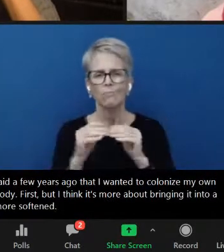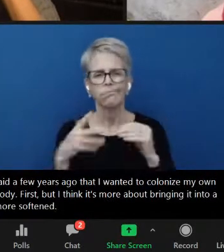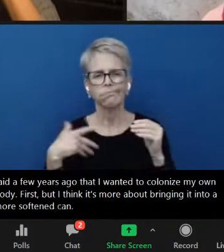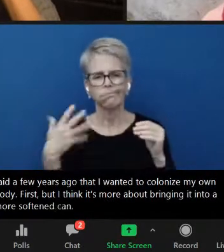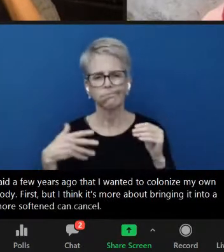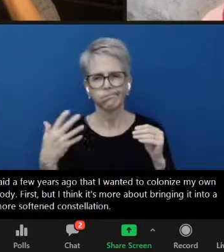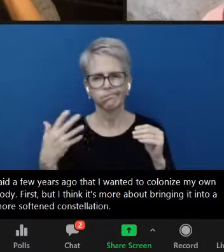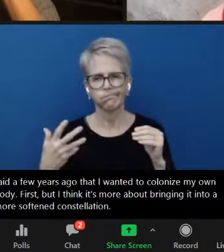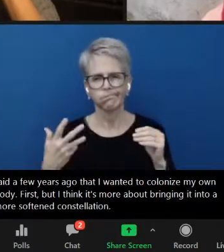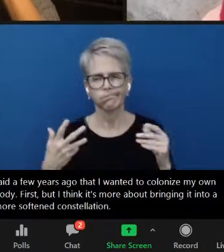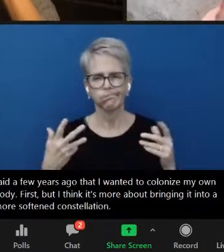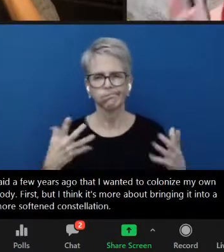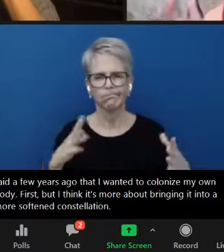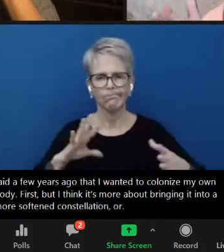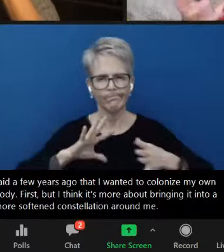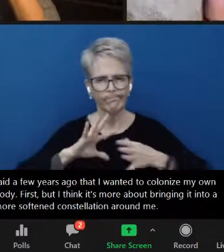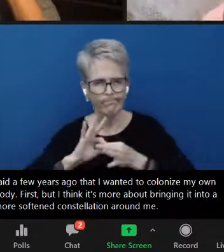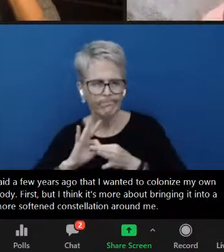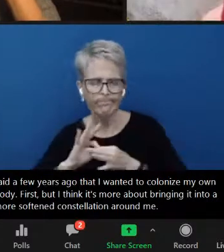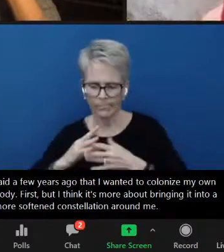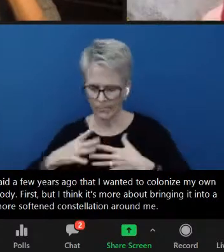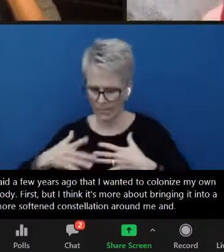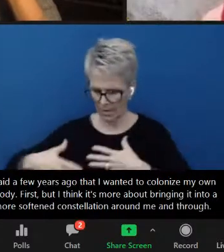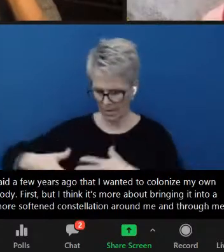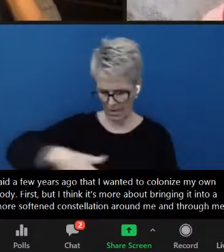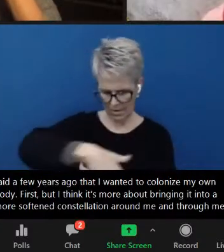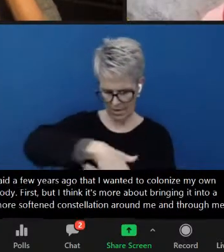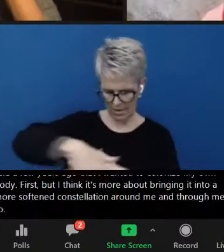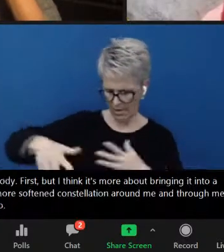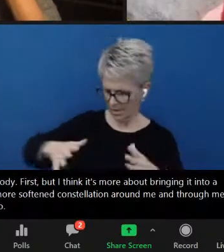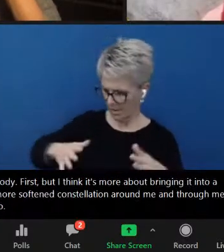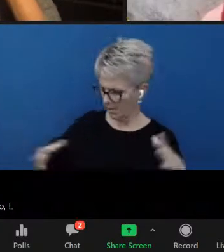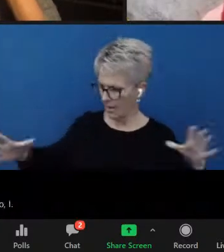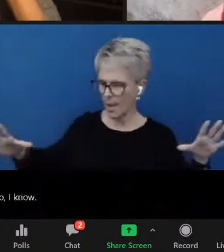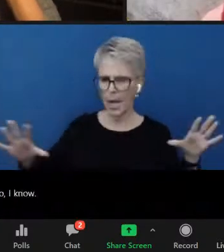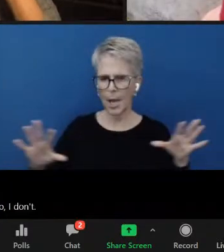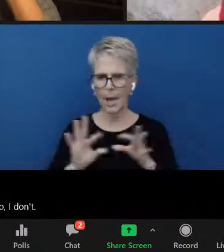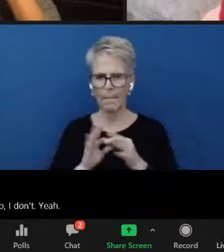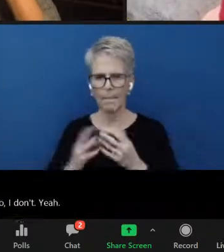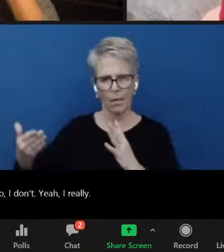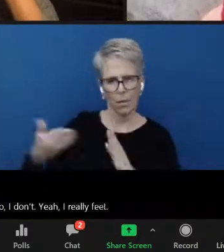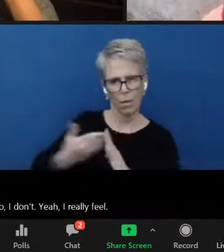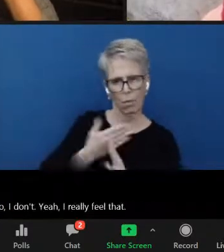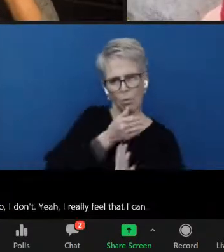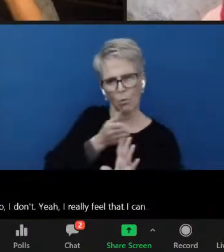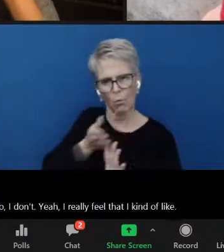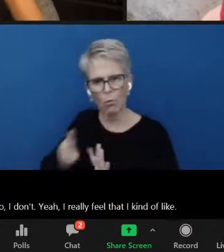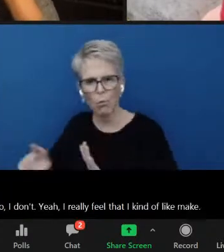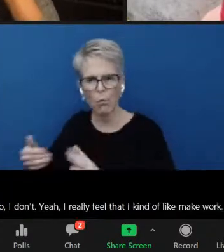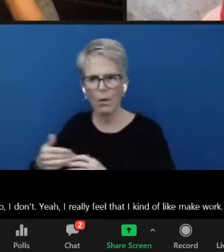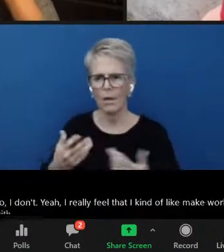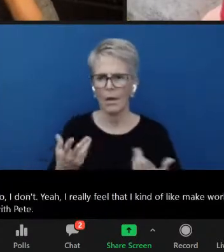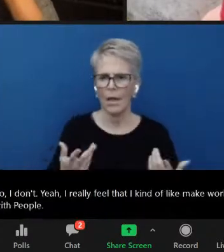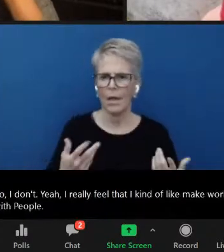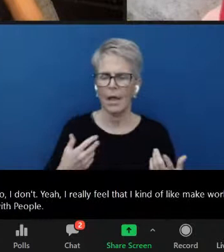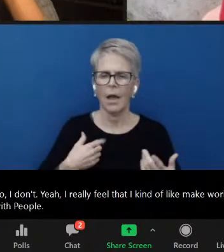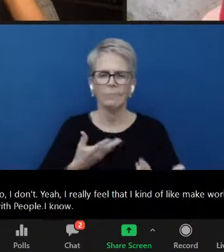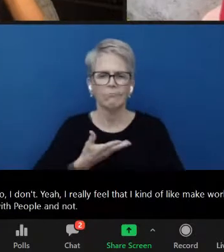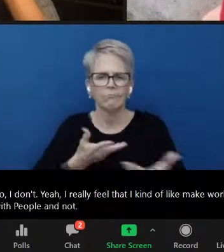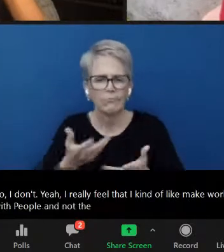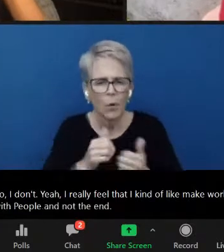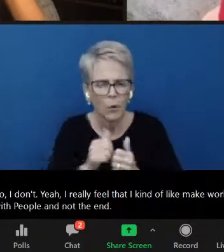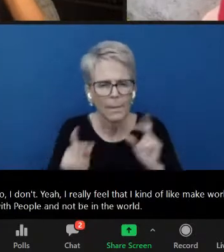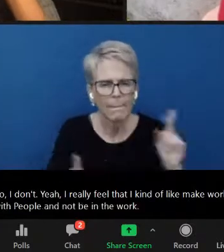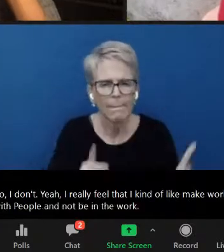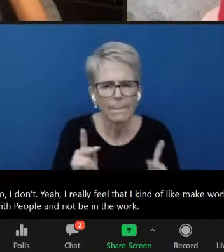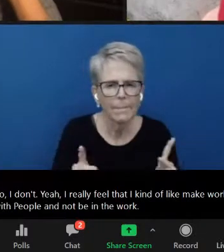kin constellation around me and through me. So I don't, yeah, I really feel that I can like make work with people and not be in